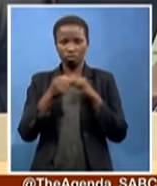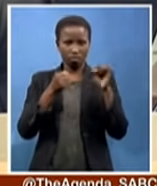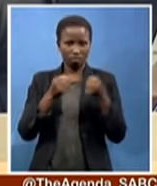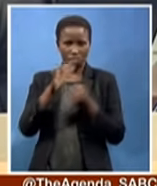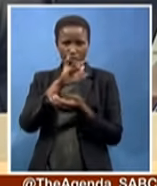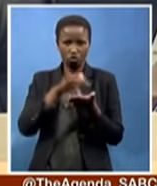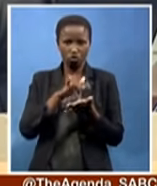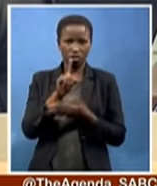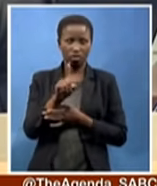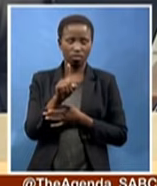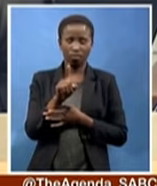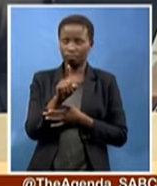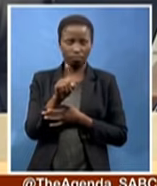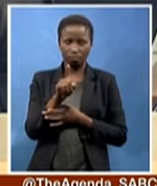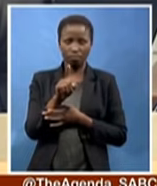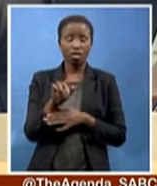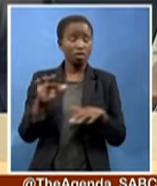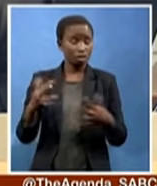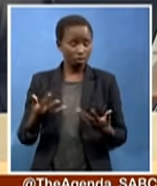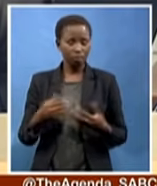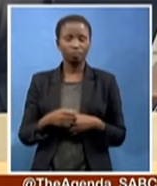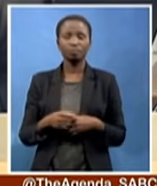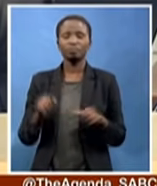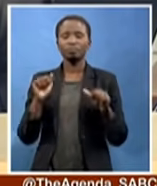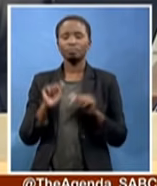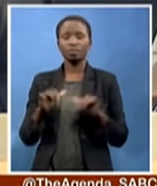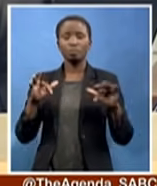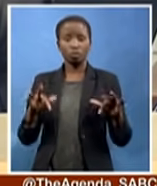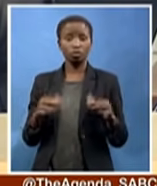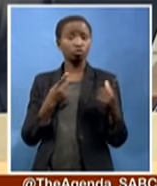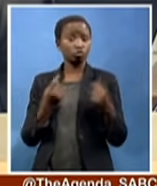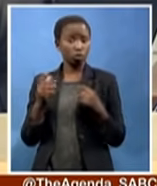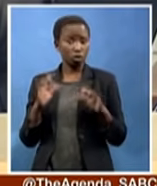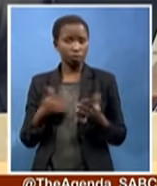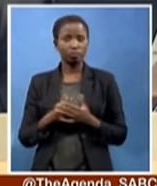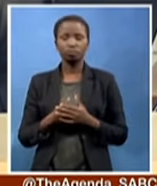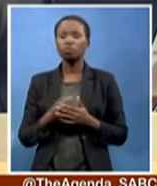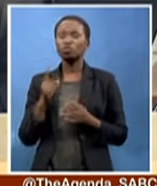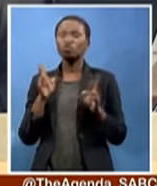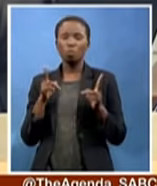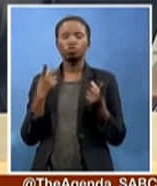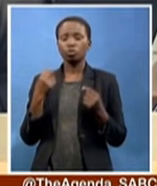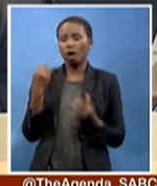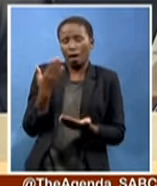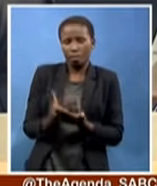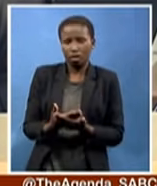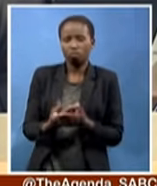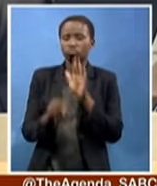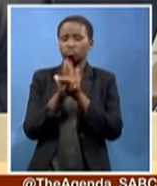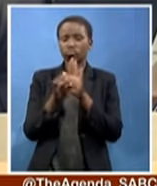Candidates are expected to submit their applications, meet the necessary